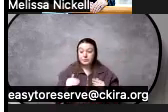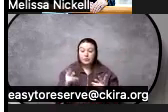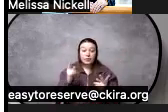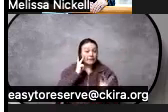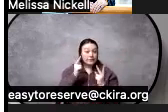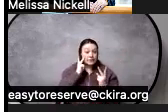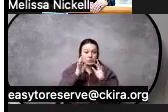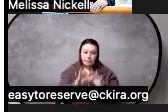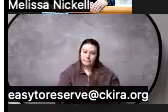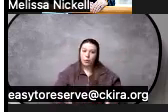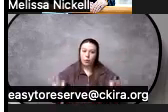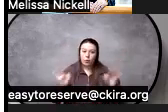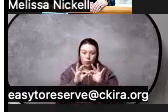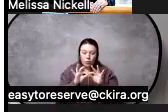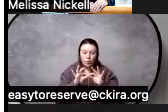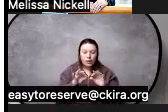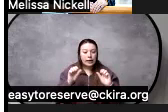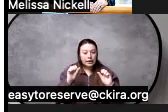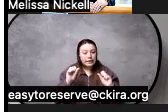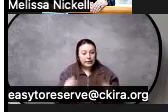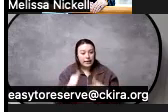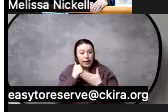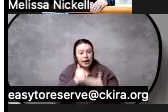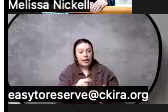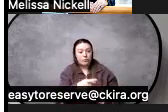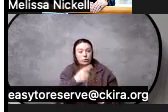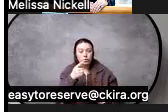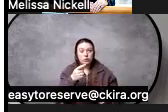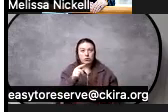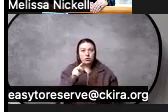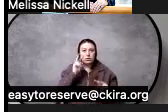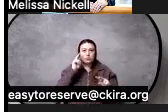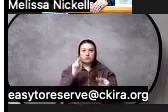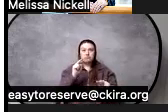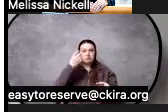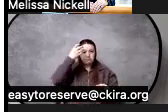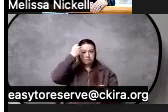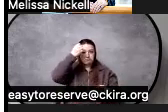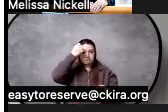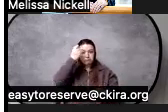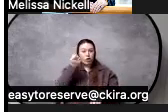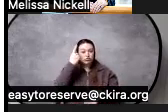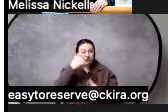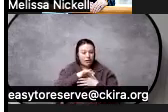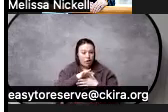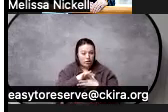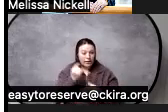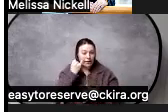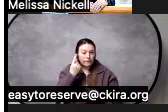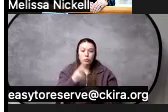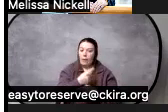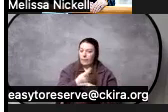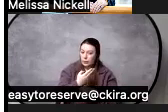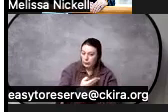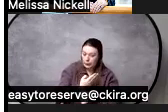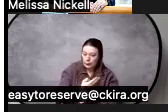the understanding and the retention of the content delivered when they're properly utilized. So when I was walking you through the graphs a